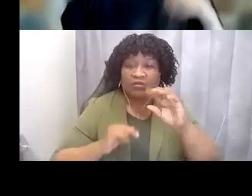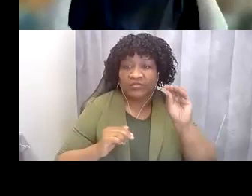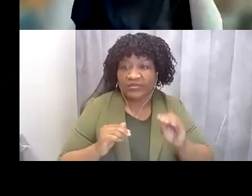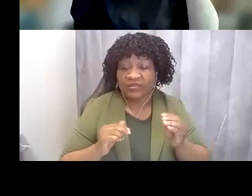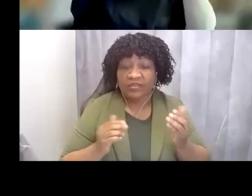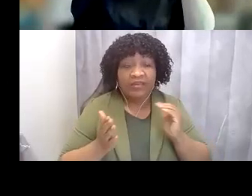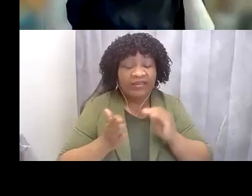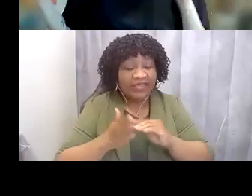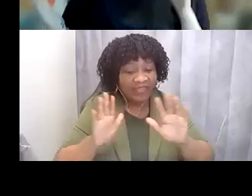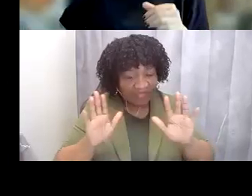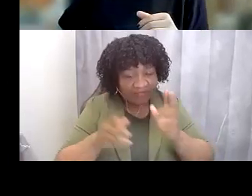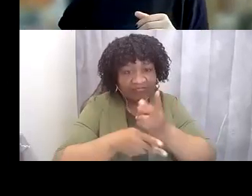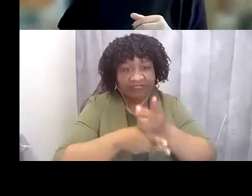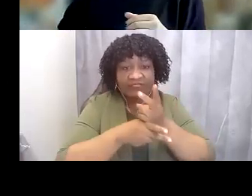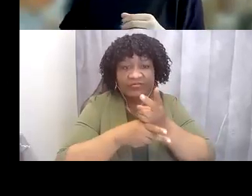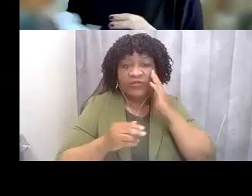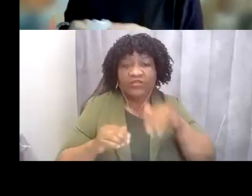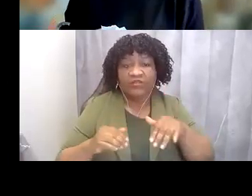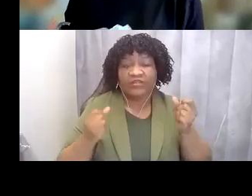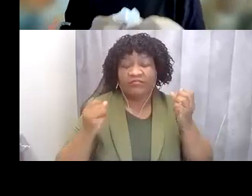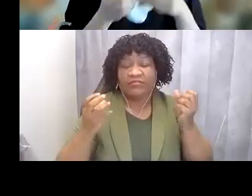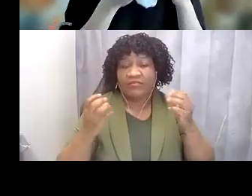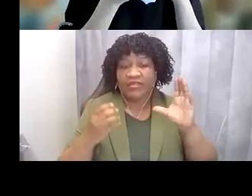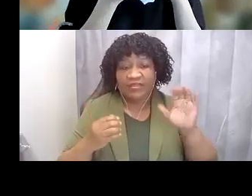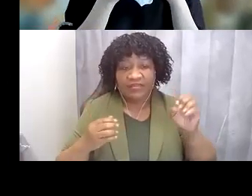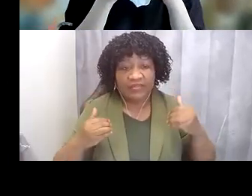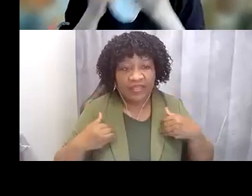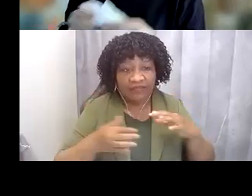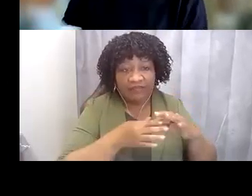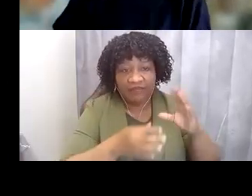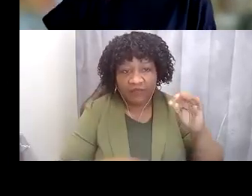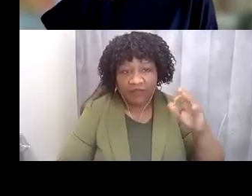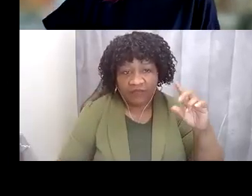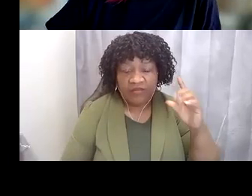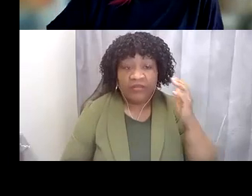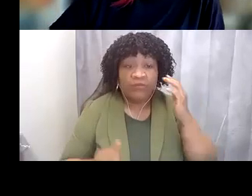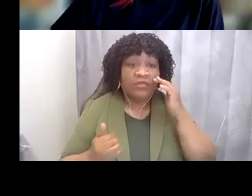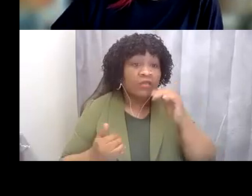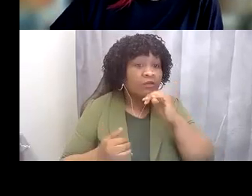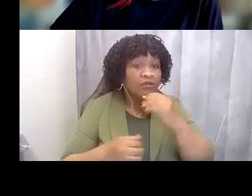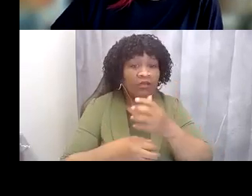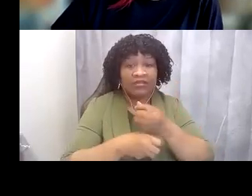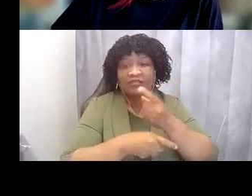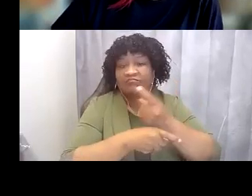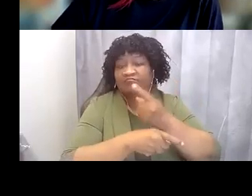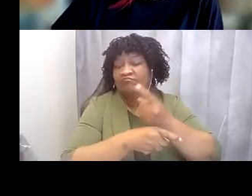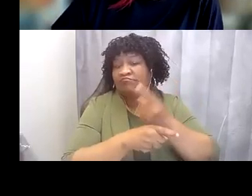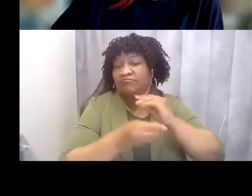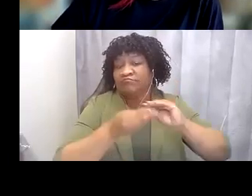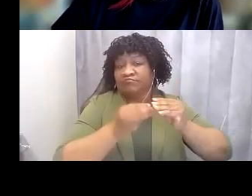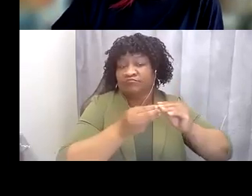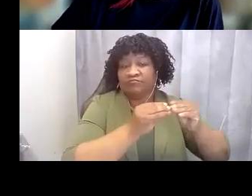would take that with a grain of salt. We know we have a lot of cases, and we know that we're not getting the correct picture because